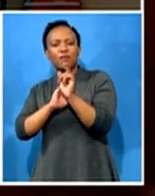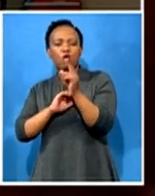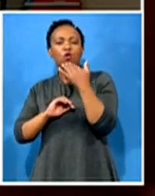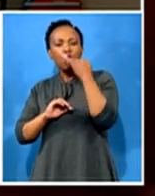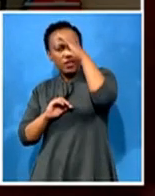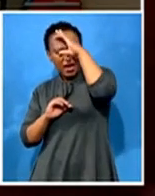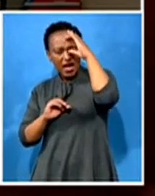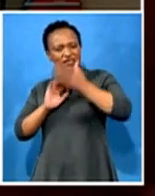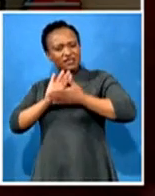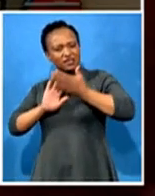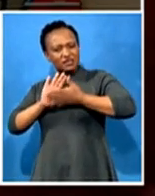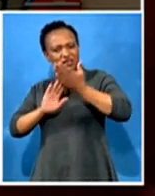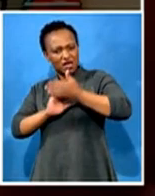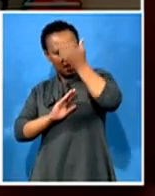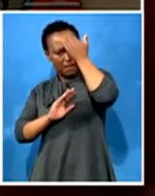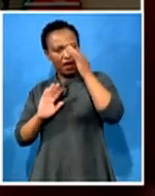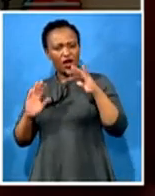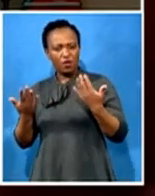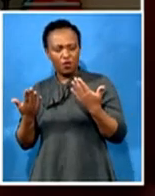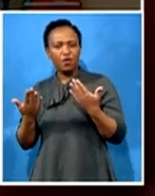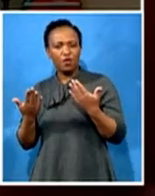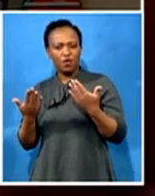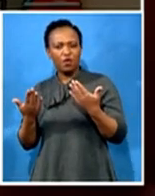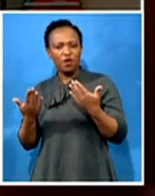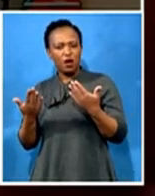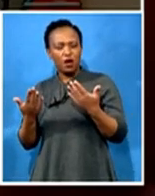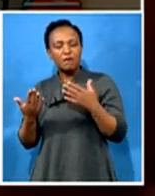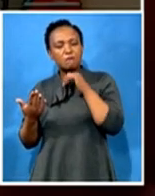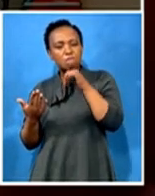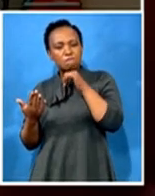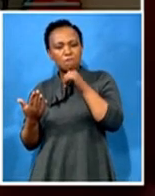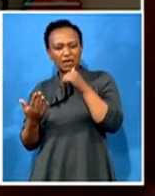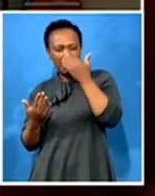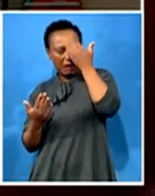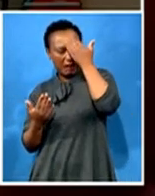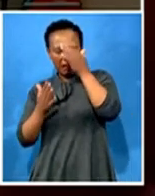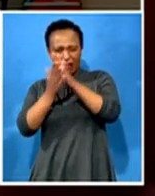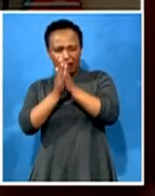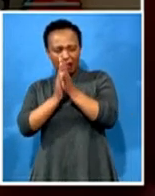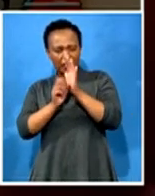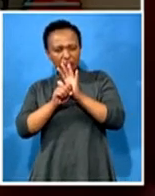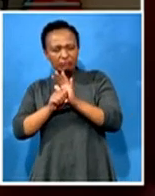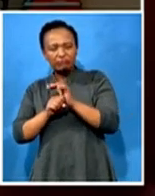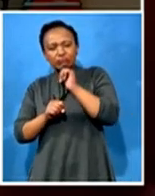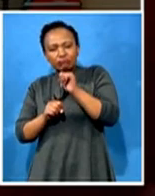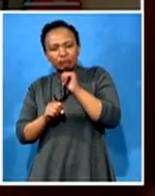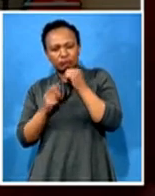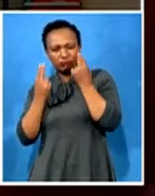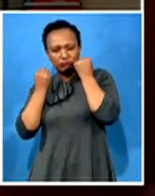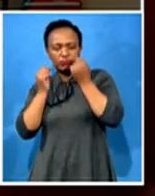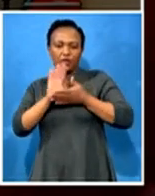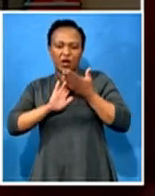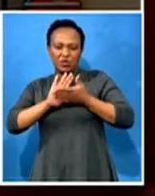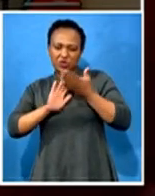of, suppressing what they really feel, the hardships that they're going through and getting on with the job for the sake